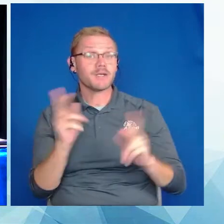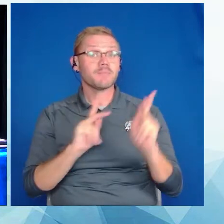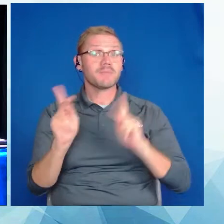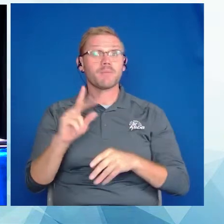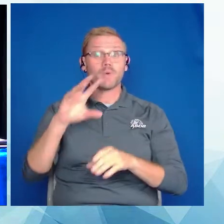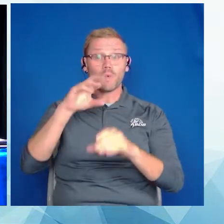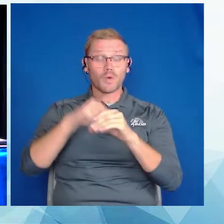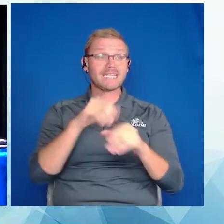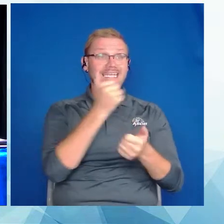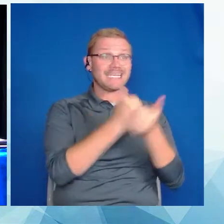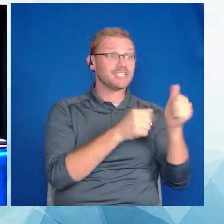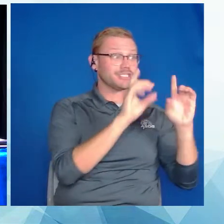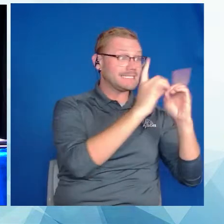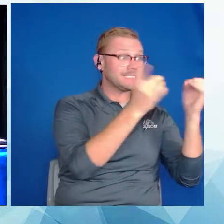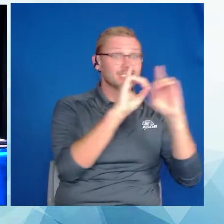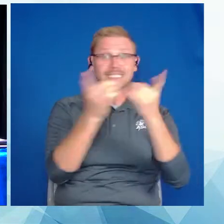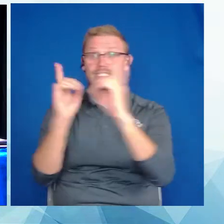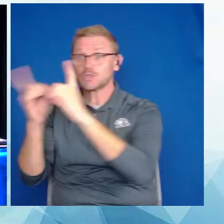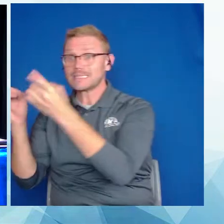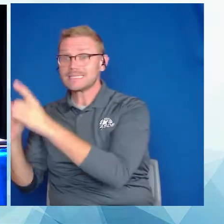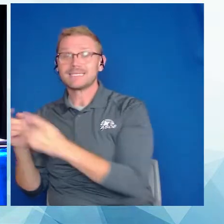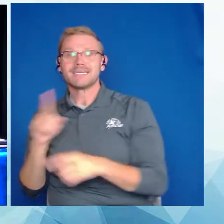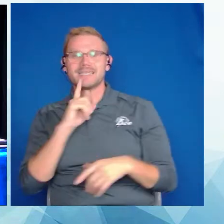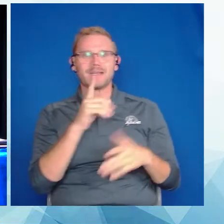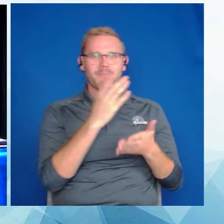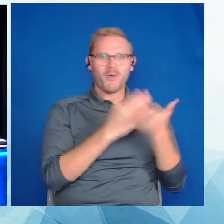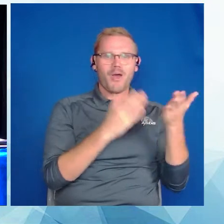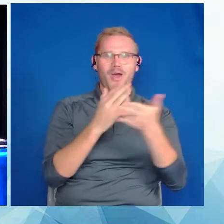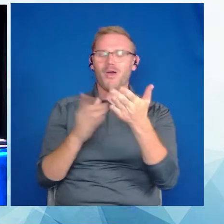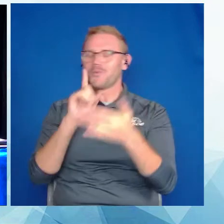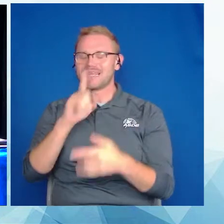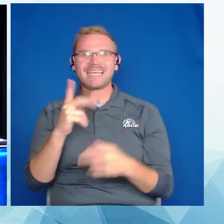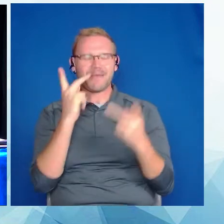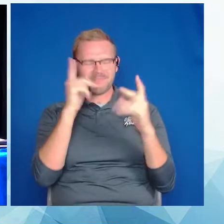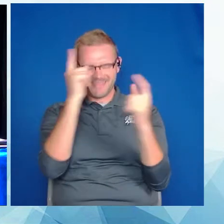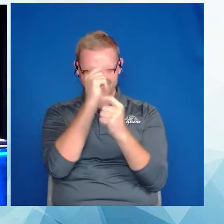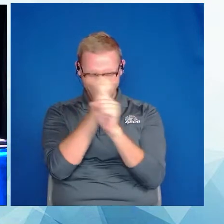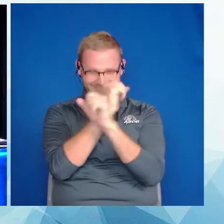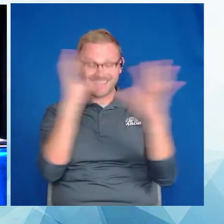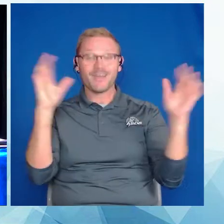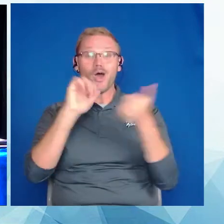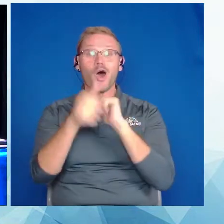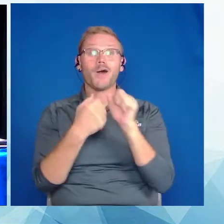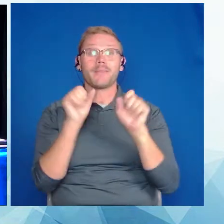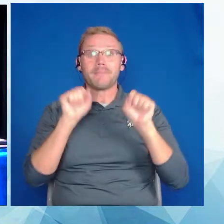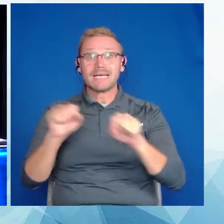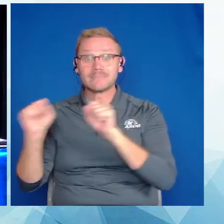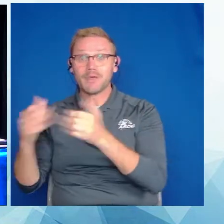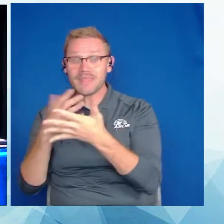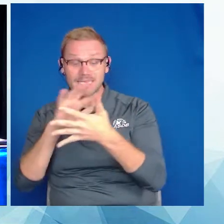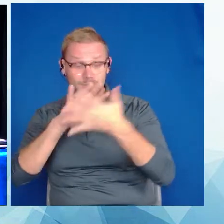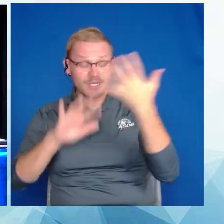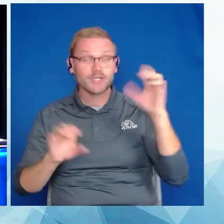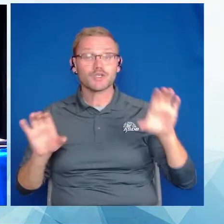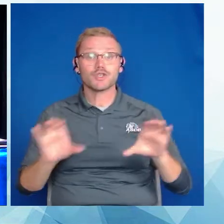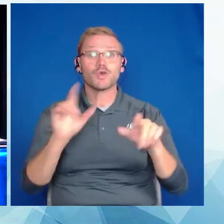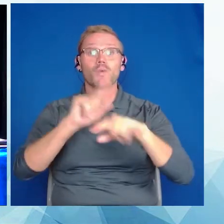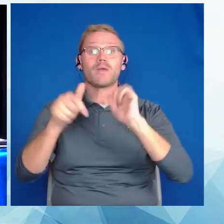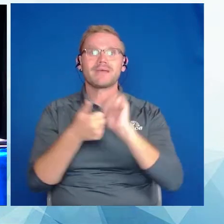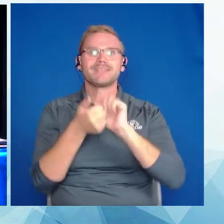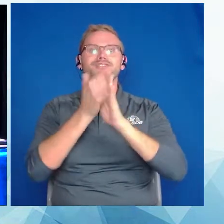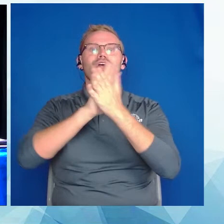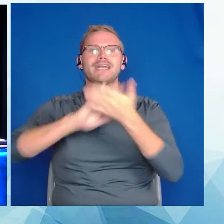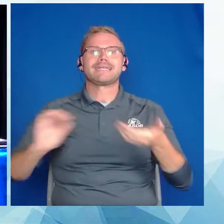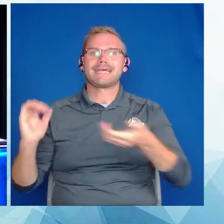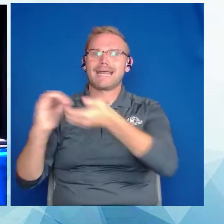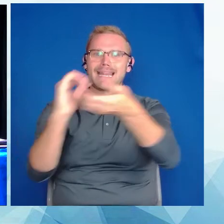within those parts, the more excited I get about the endless possibilities of this agency as we continue to get the parts to work